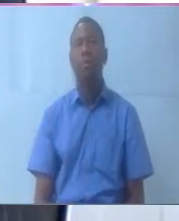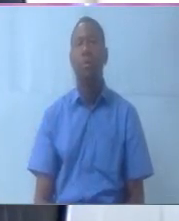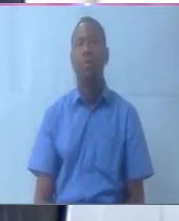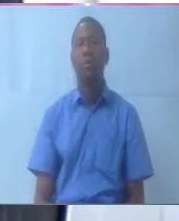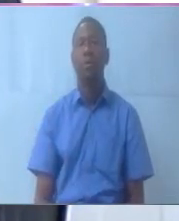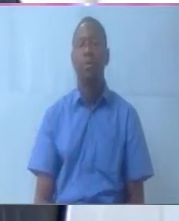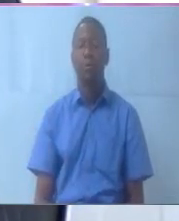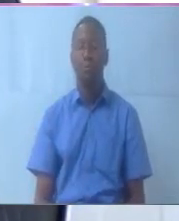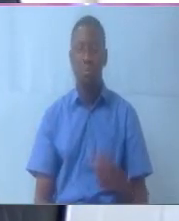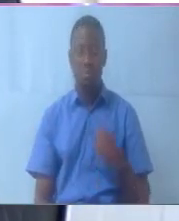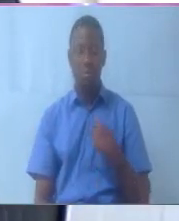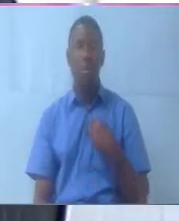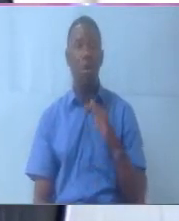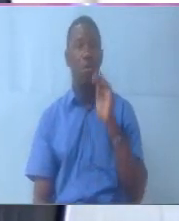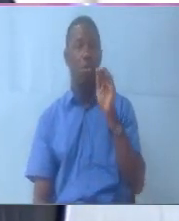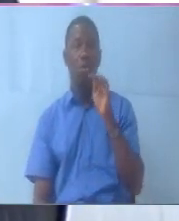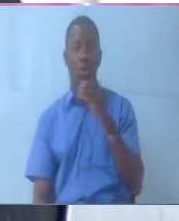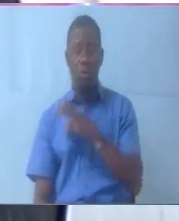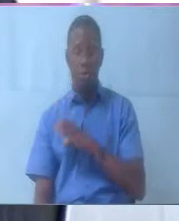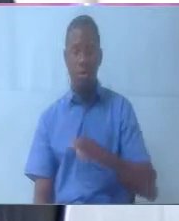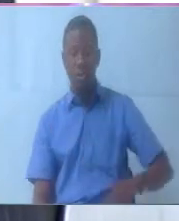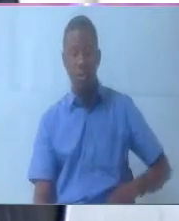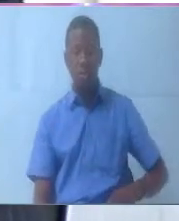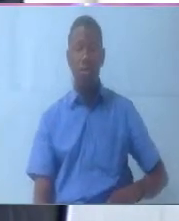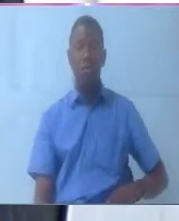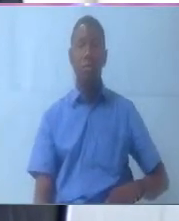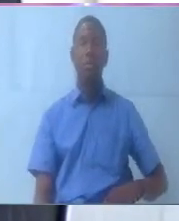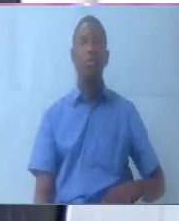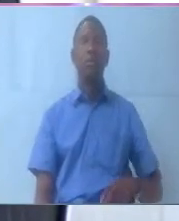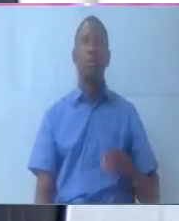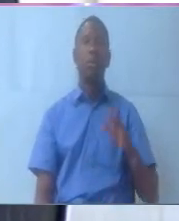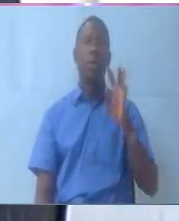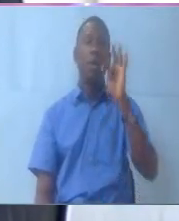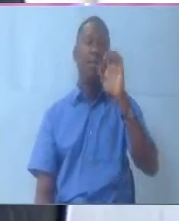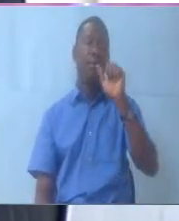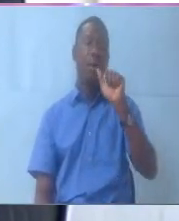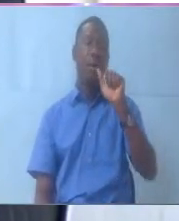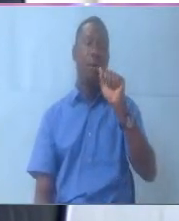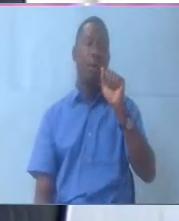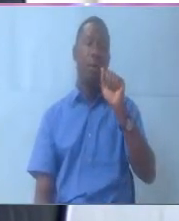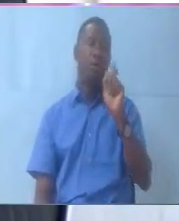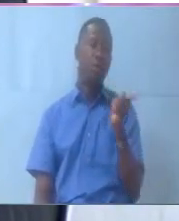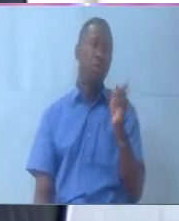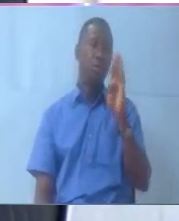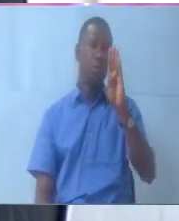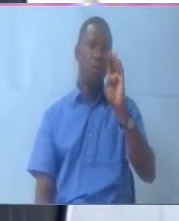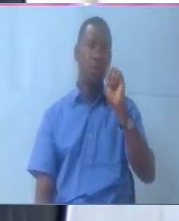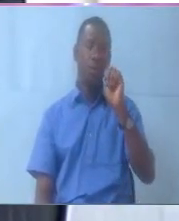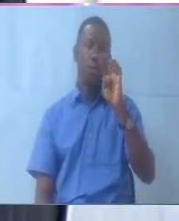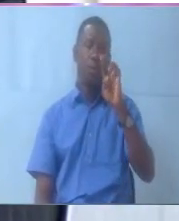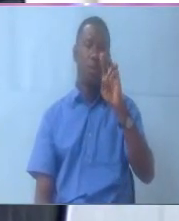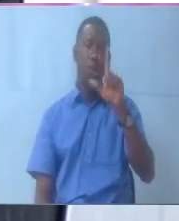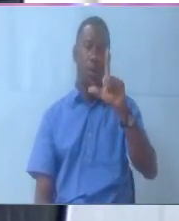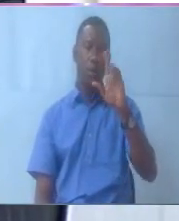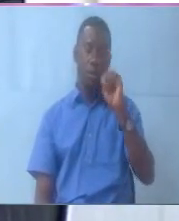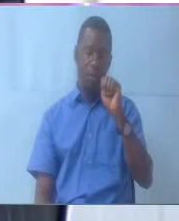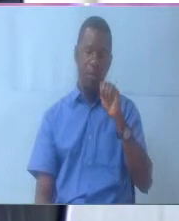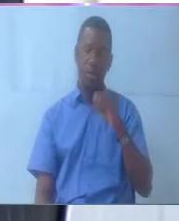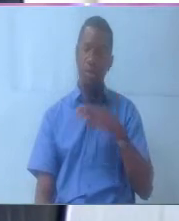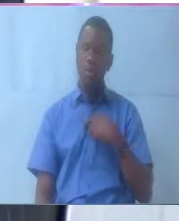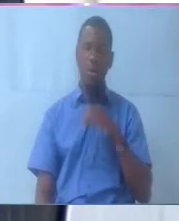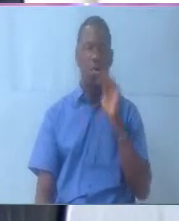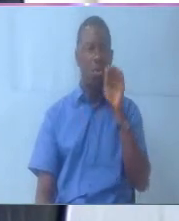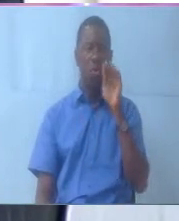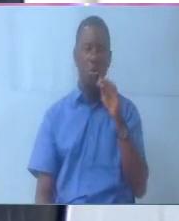I called him, the Chief Justice, Justice Fakbele. Chief Justice, Justice Fakbenle. I couldn't get hold of him.